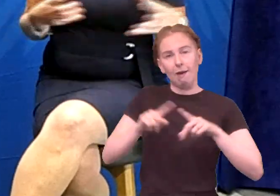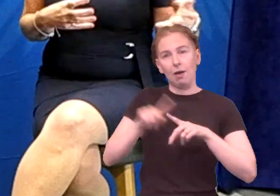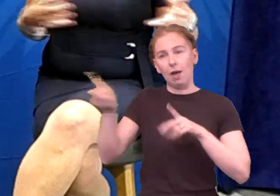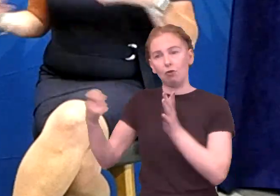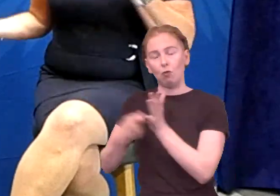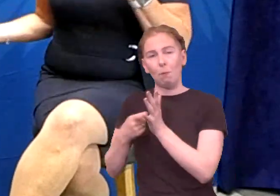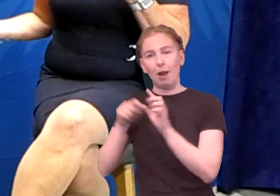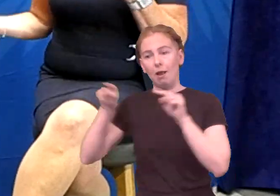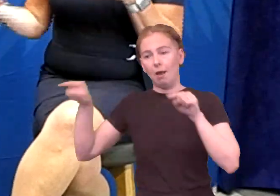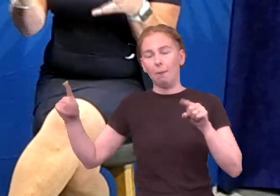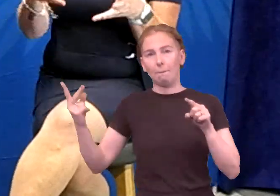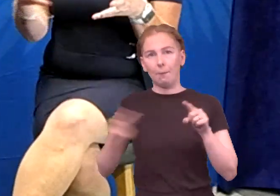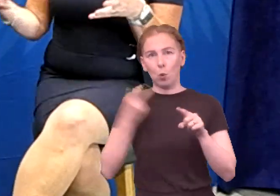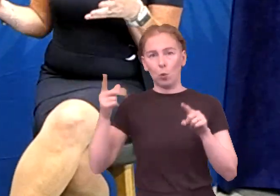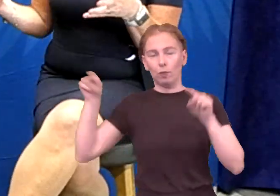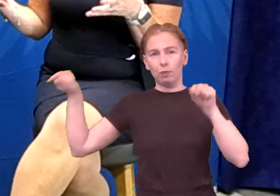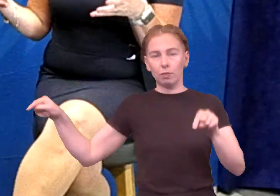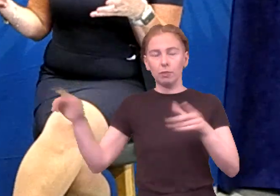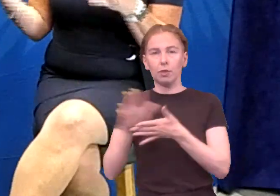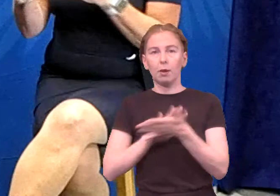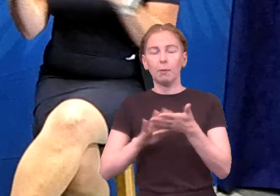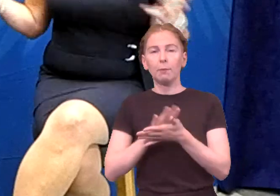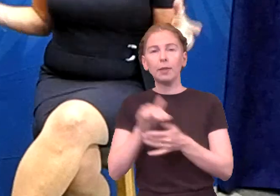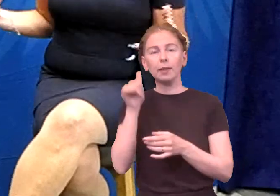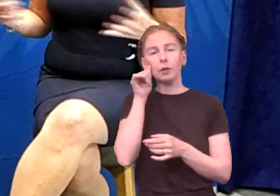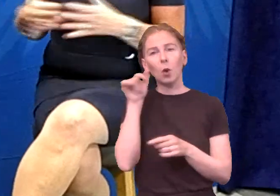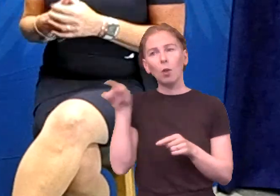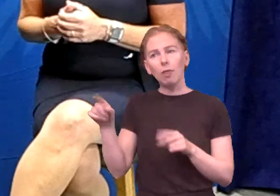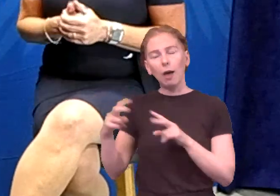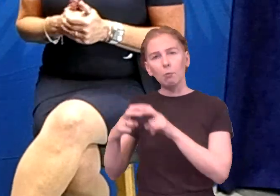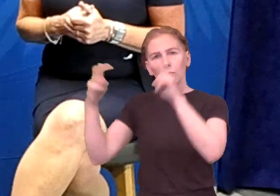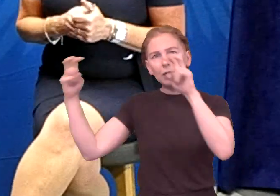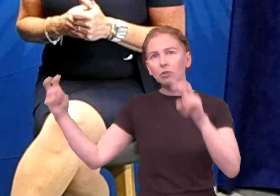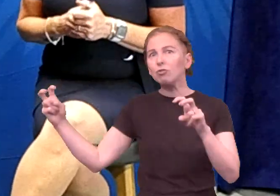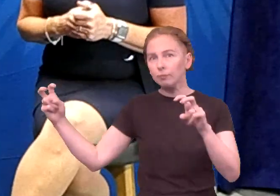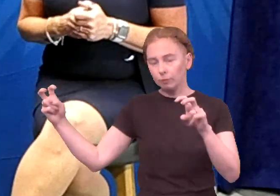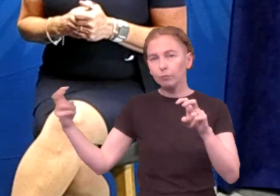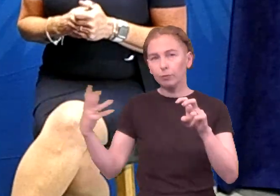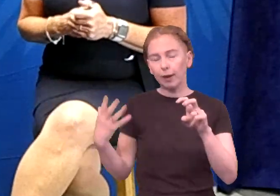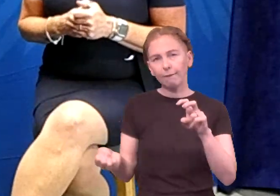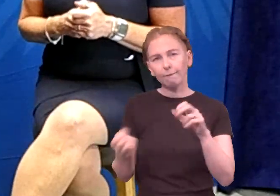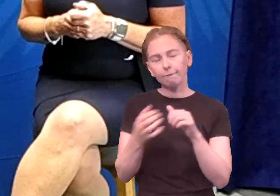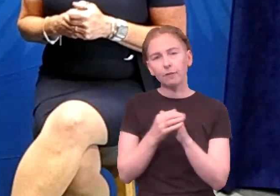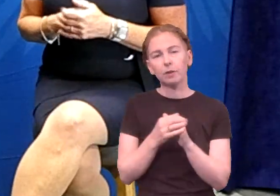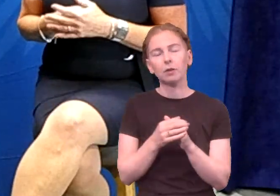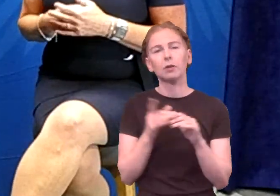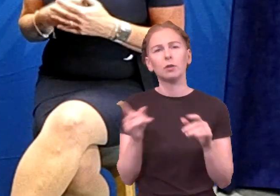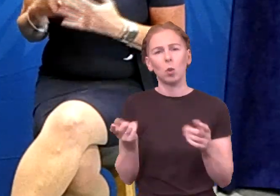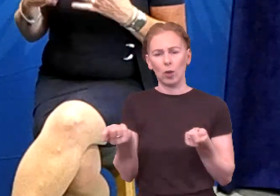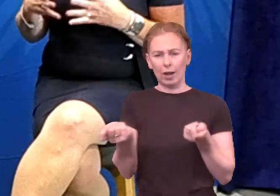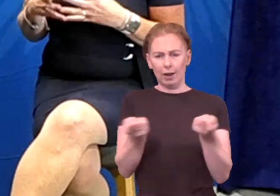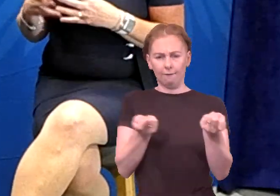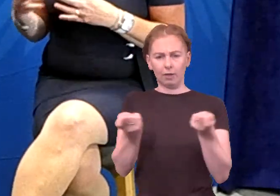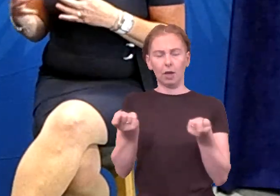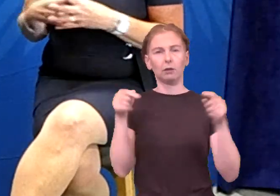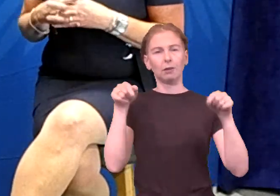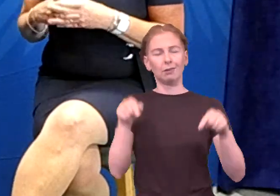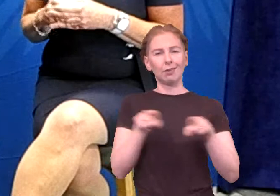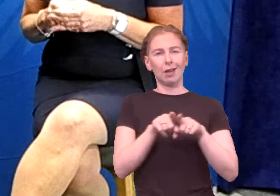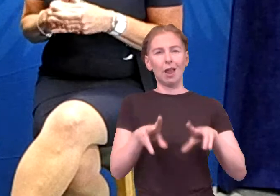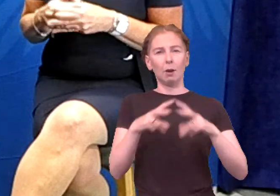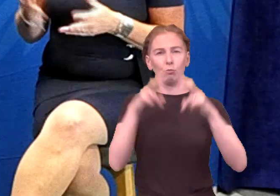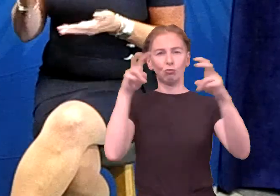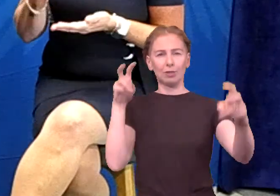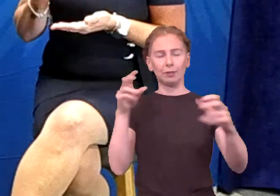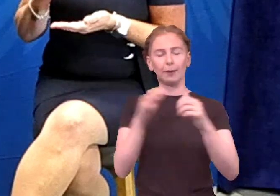the police in relation to that type of bridge. So the navigator, as I say, acts as that bridge with the police force and the criminal